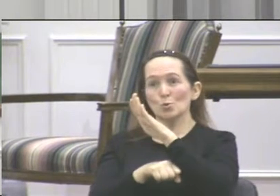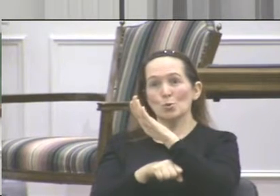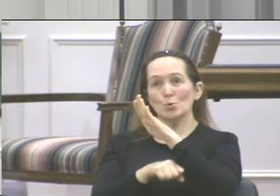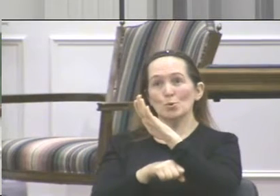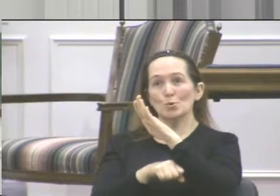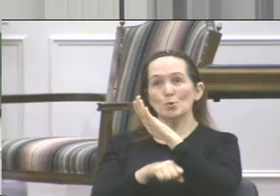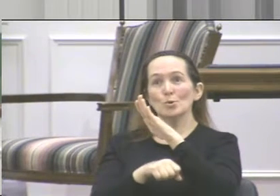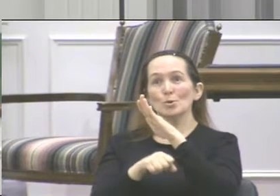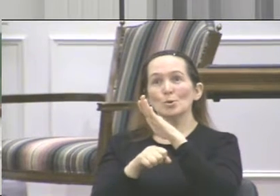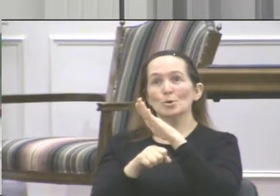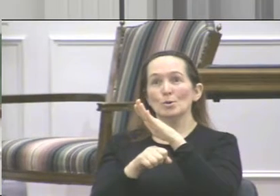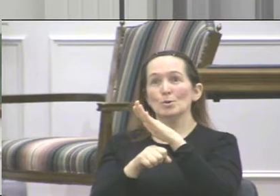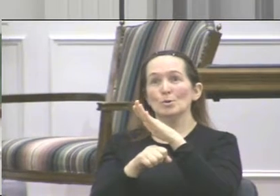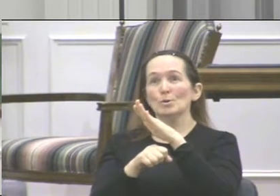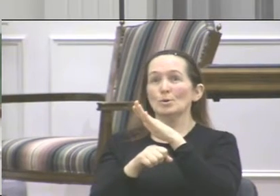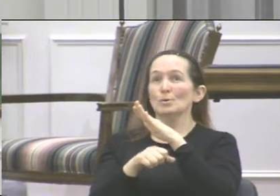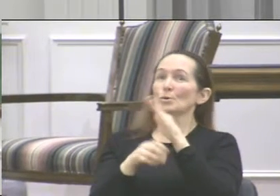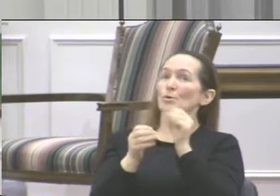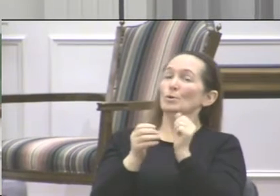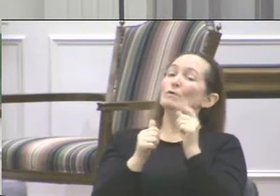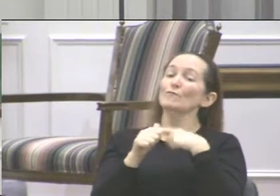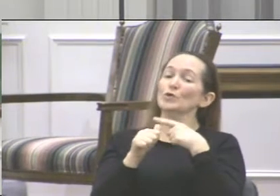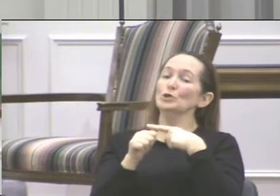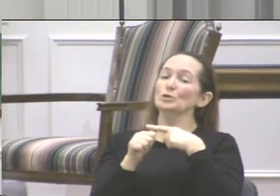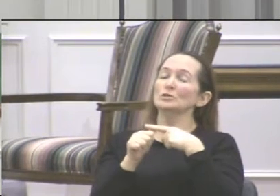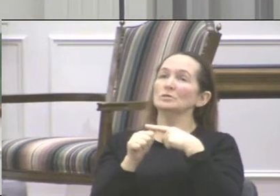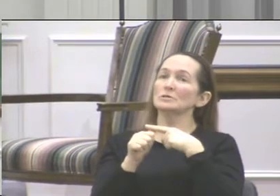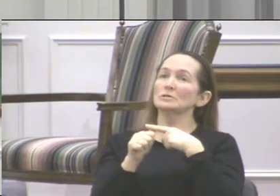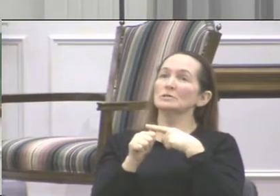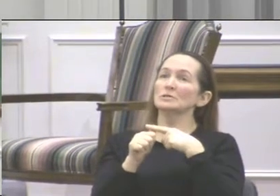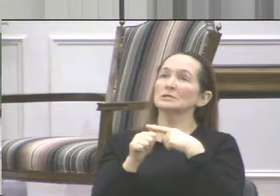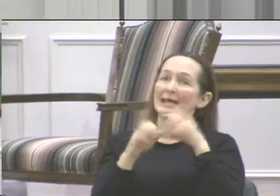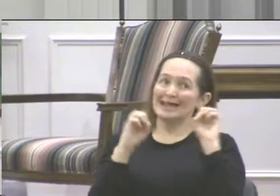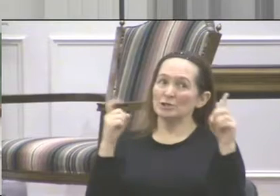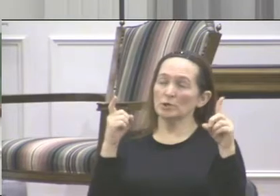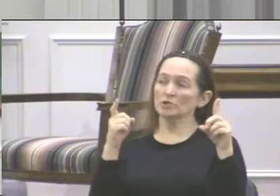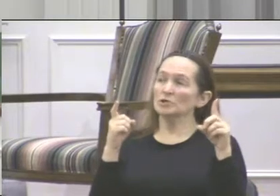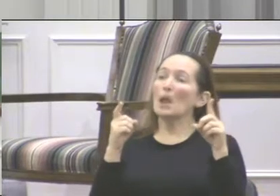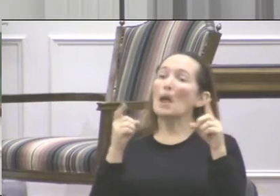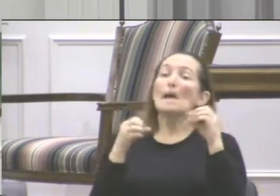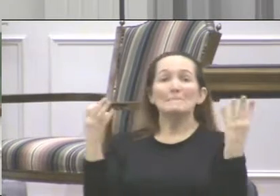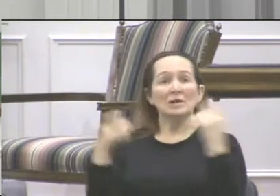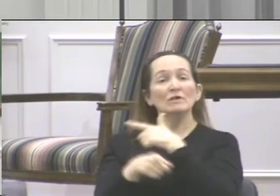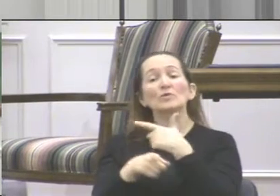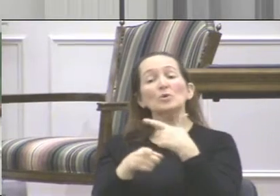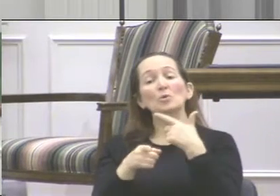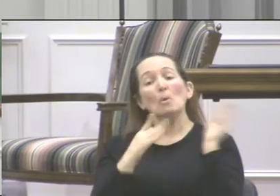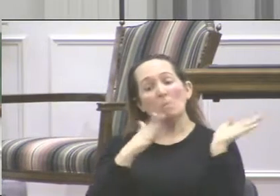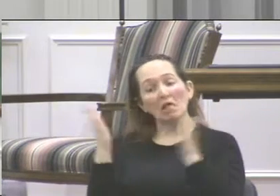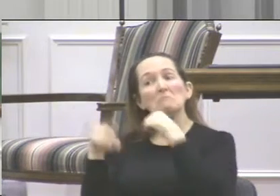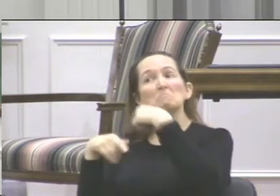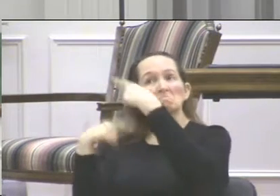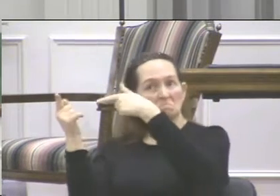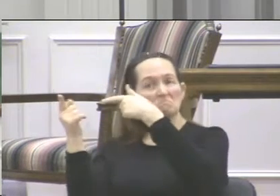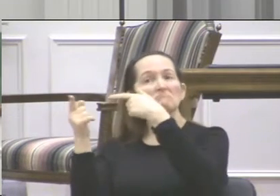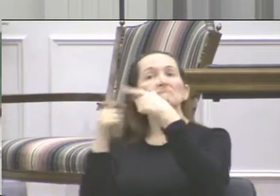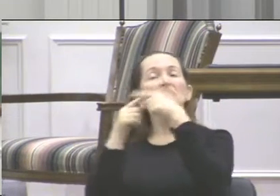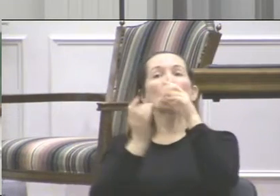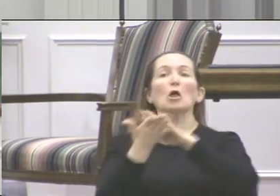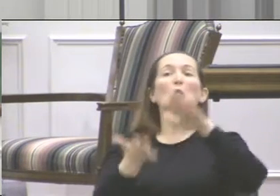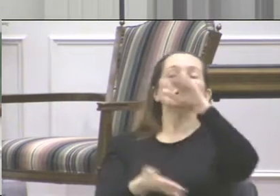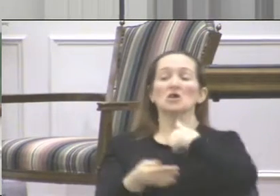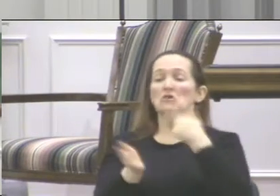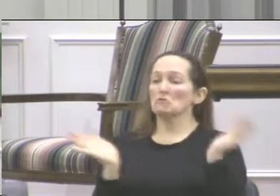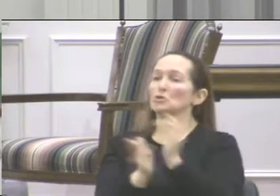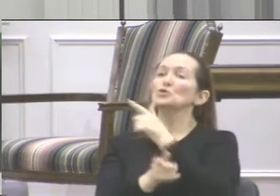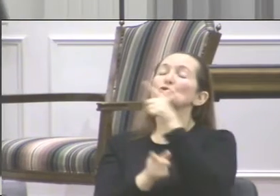of your initial education. Now, many of you are planning on going on to college, and I encourage